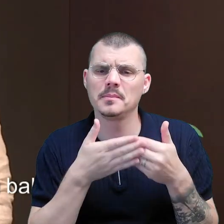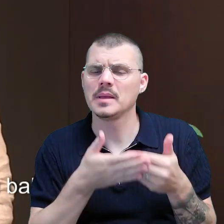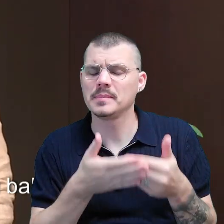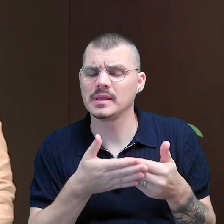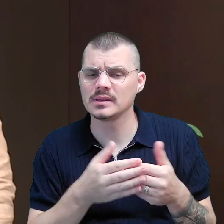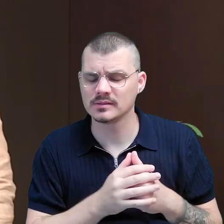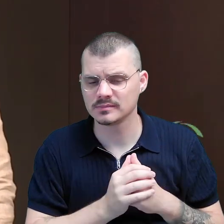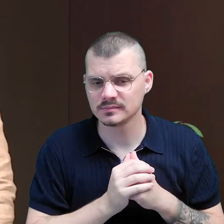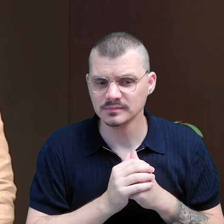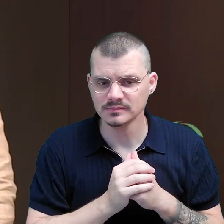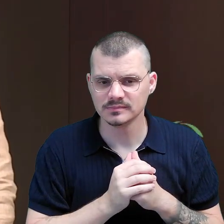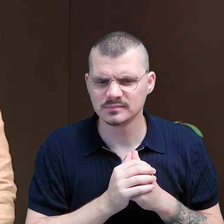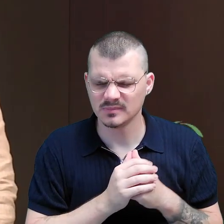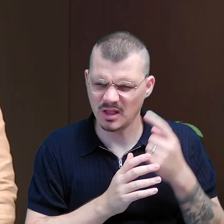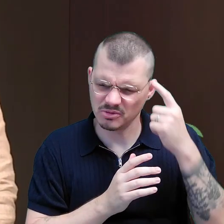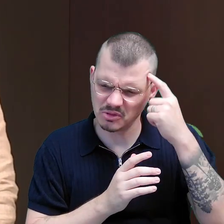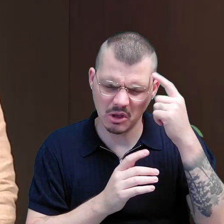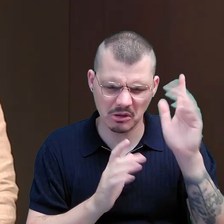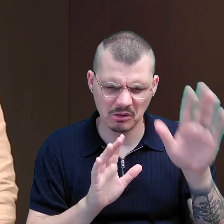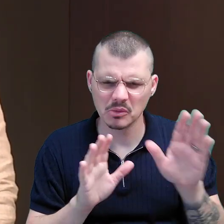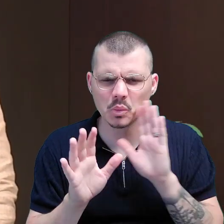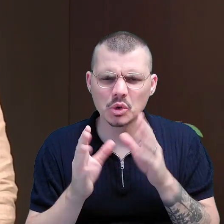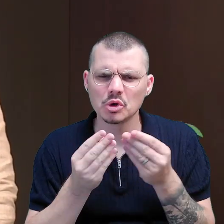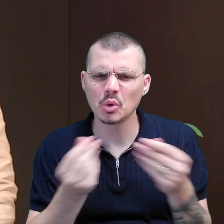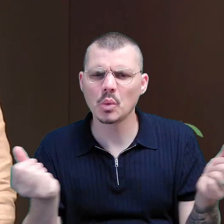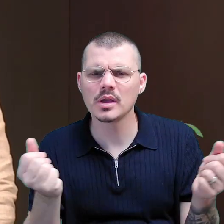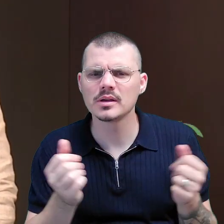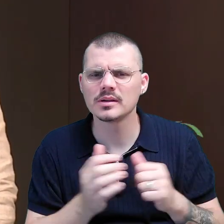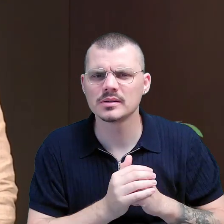was a baby. Doesn't it just go away?